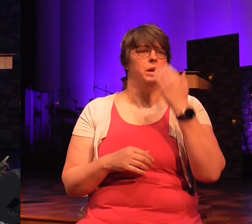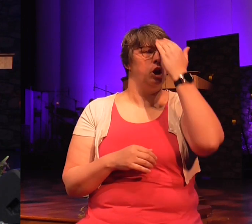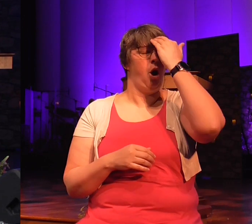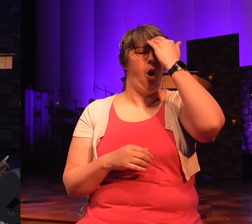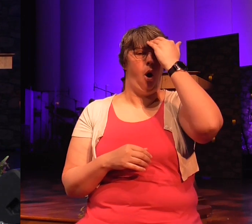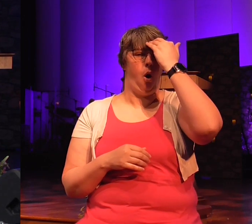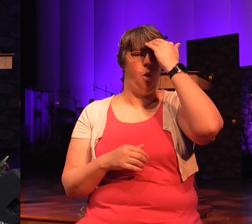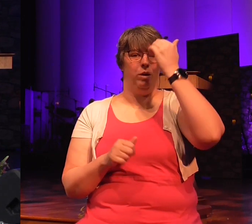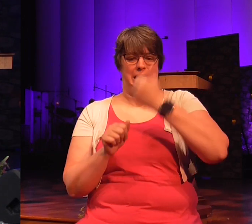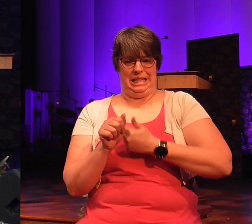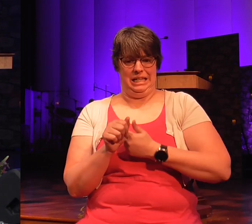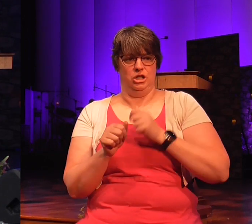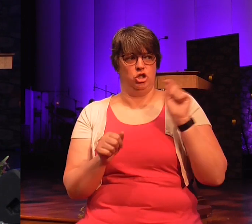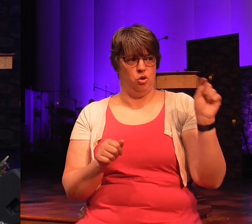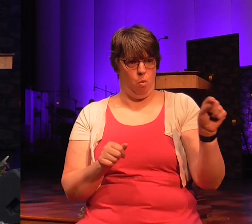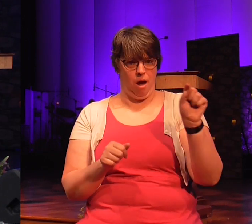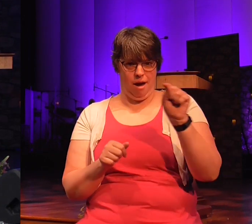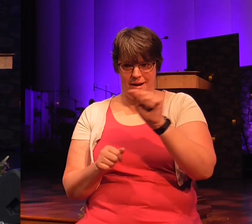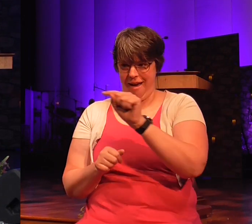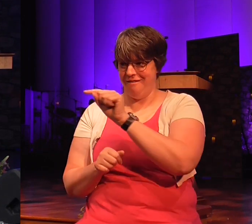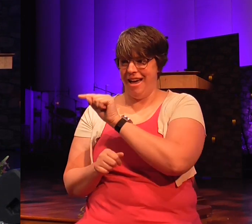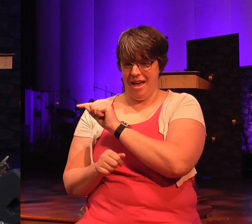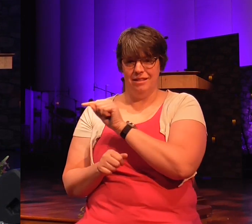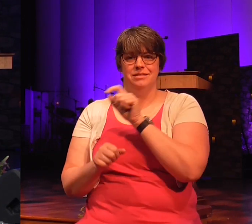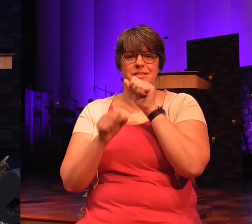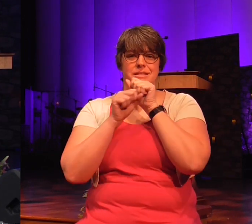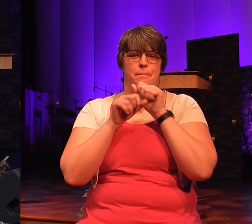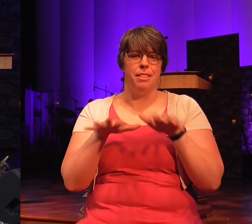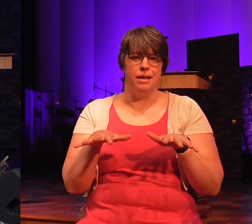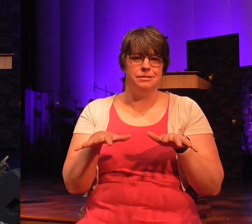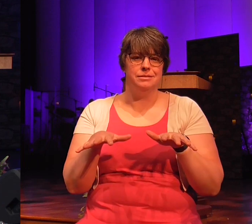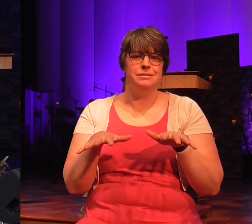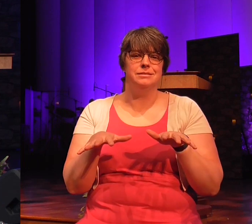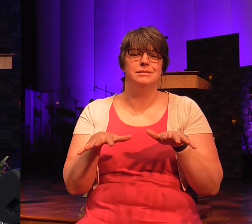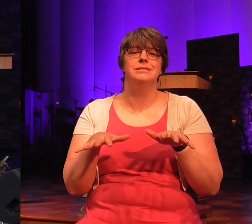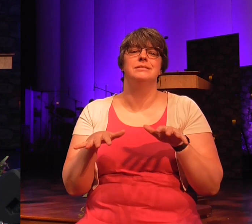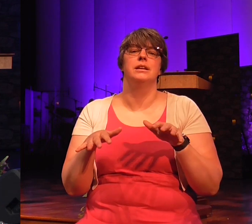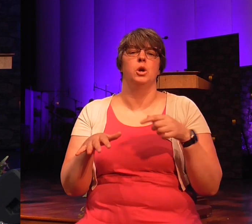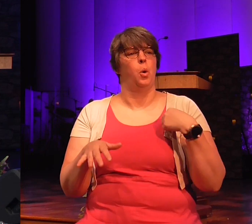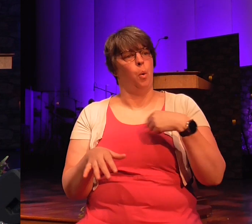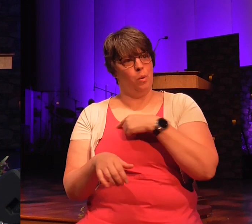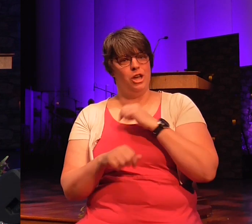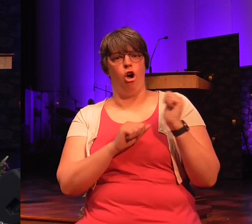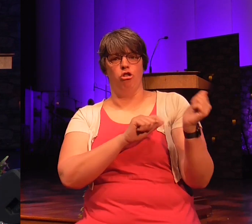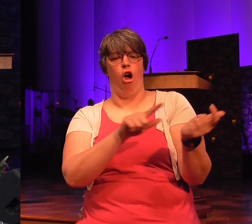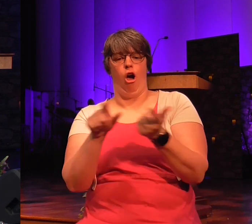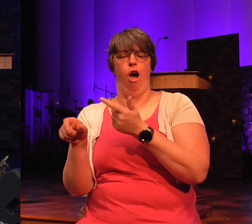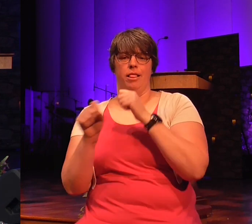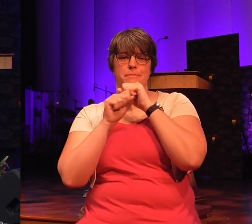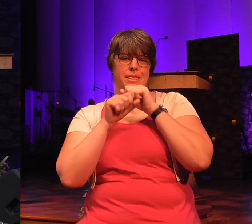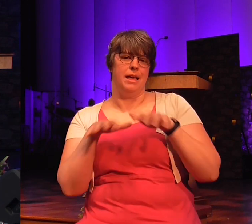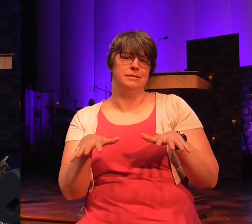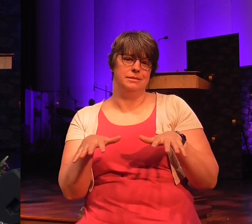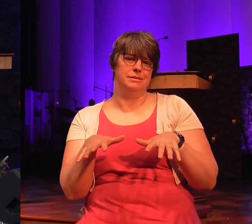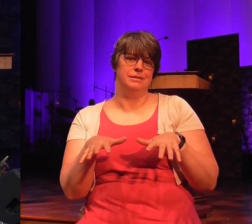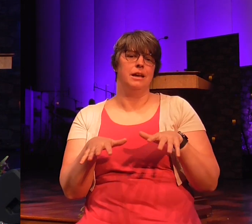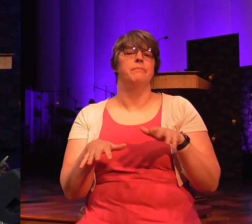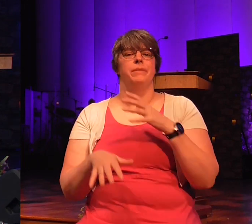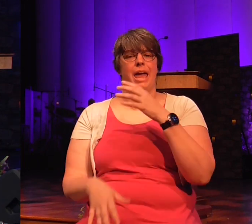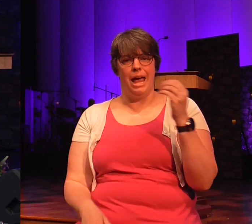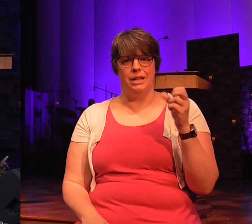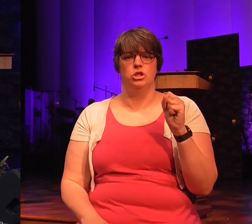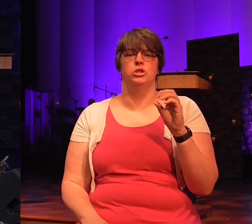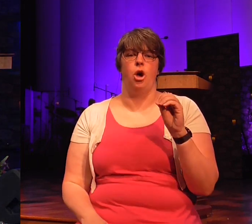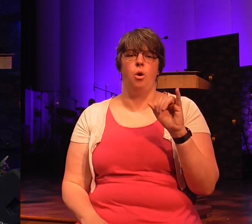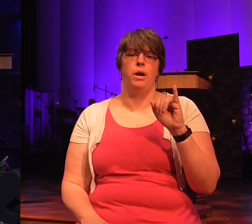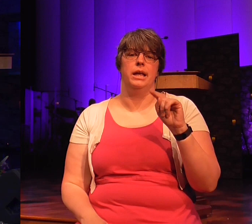knowing that each one of us is a blessing and that we are all blessed. And so it